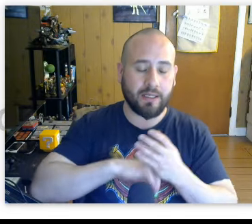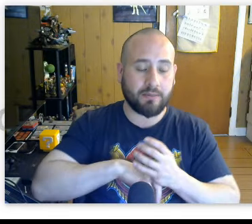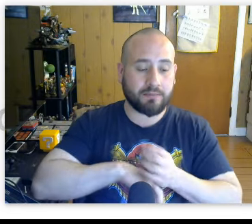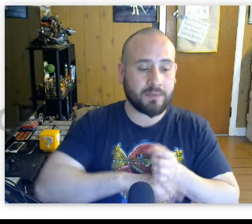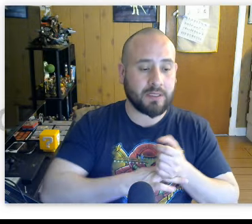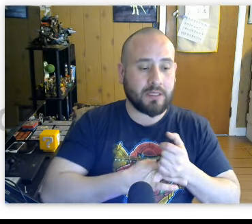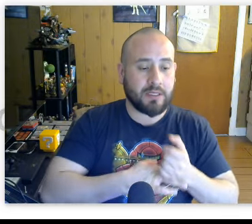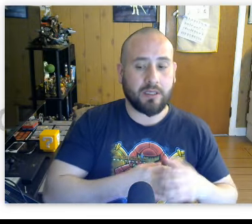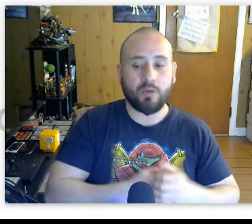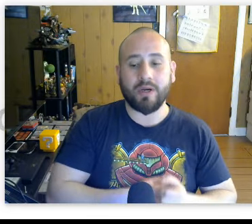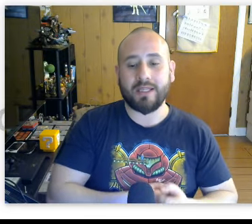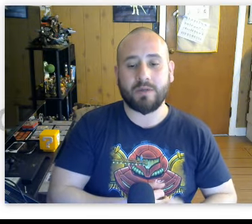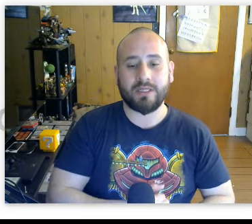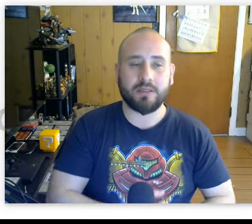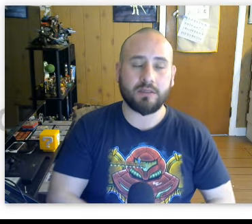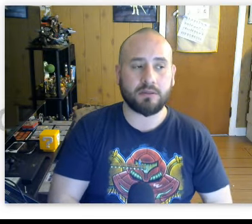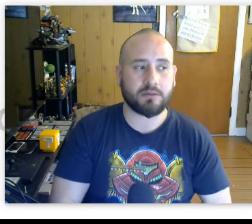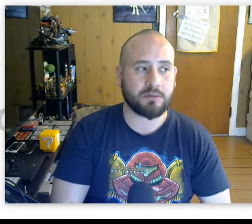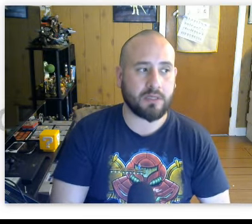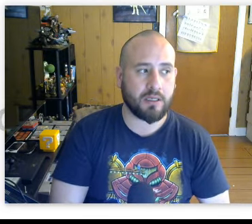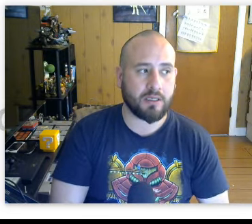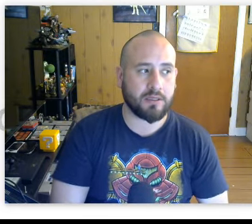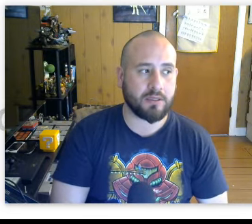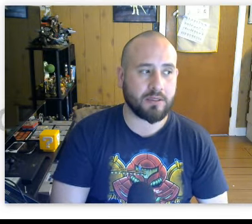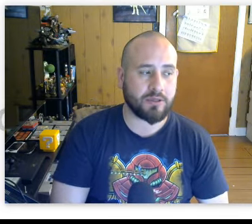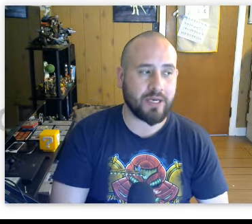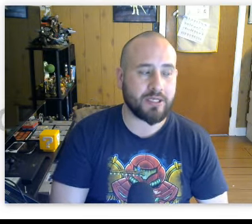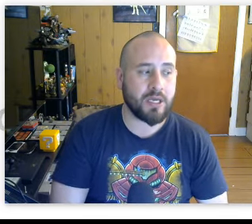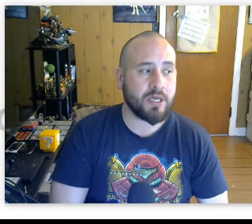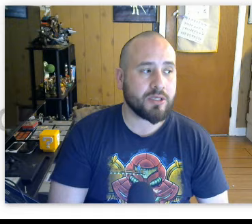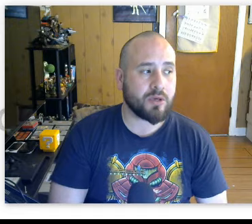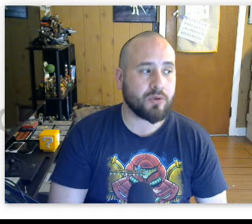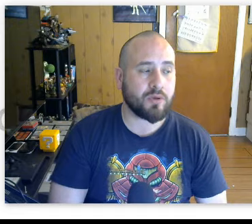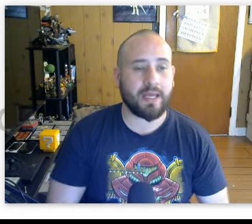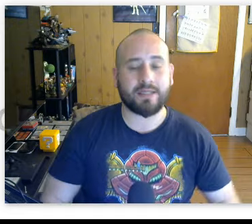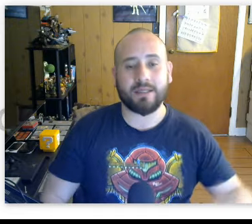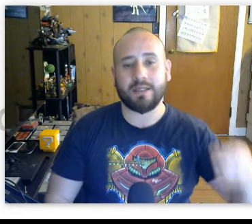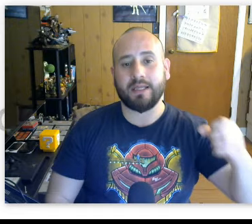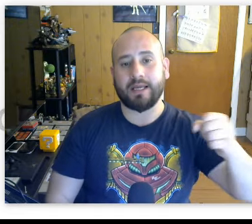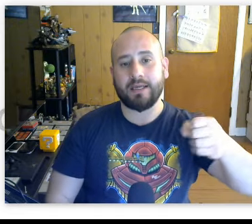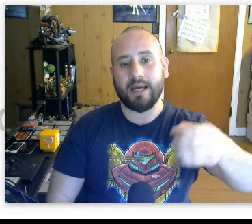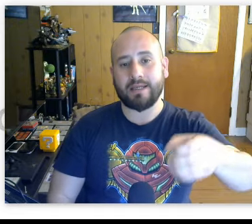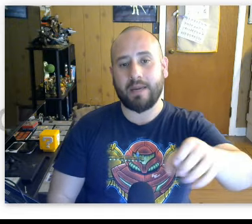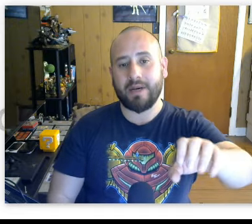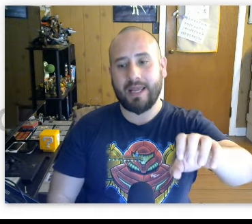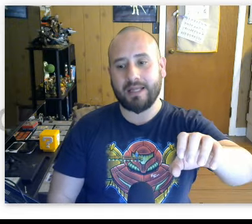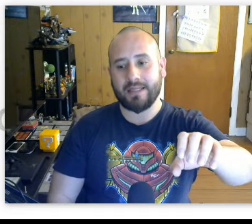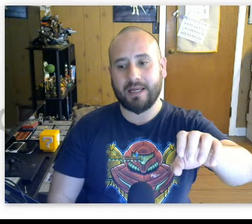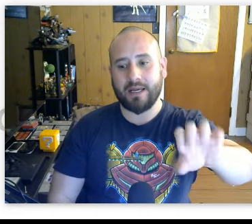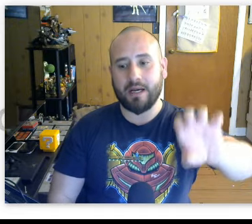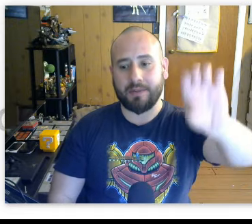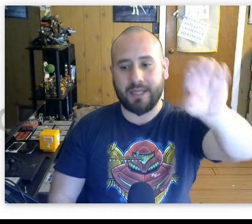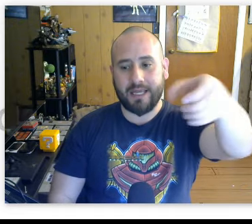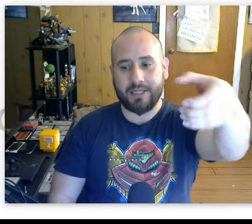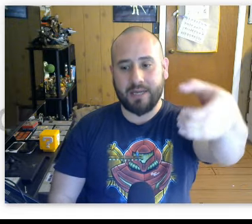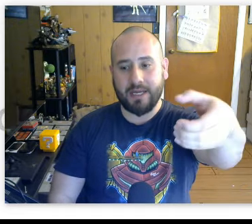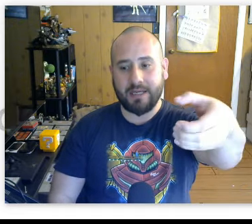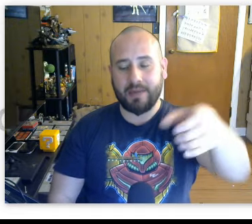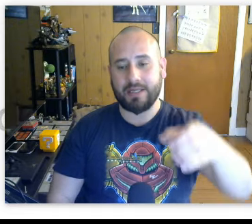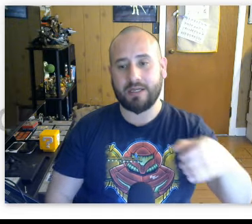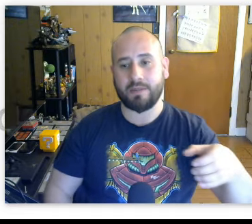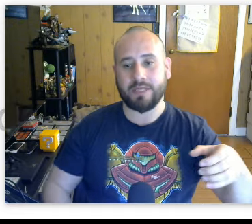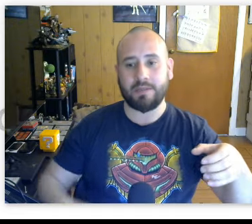can. You won't get this one. It's a little strange. So it's like non-dominant hands, like a cupped hand